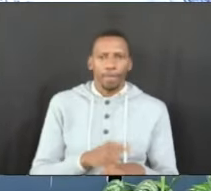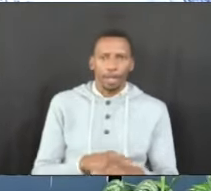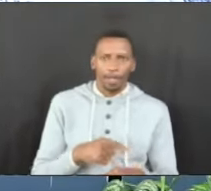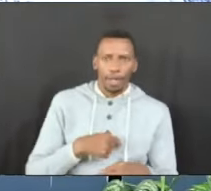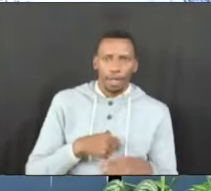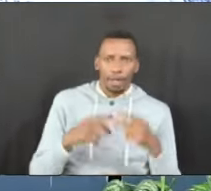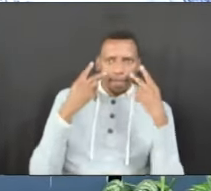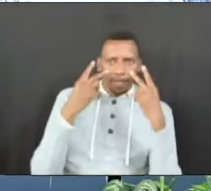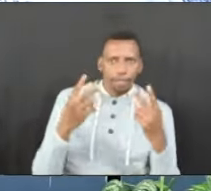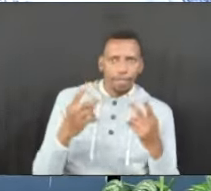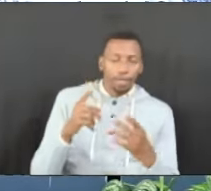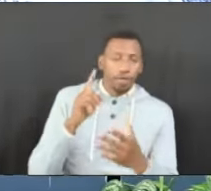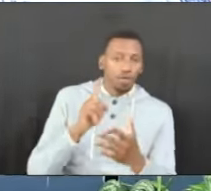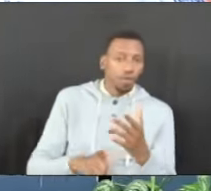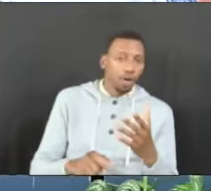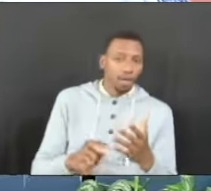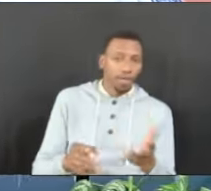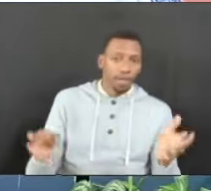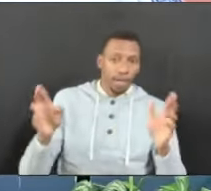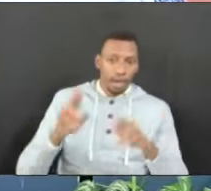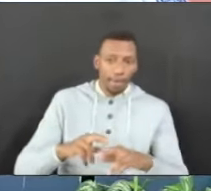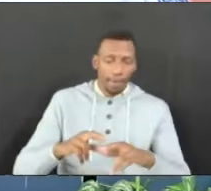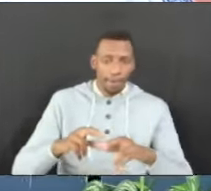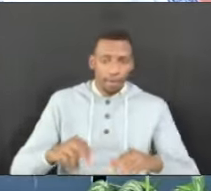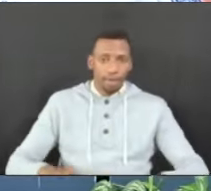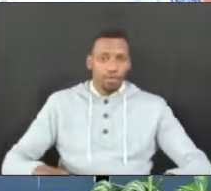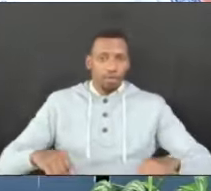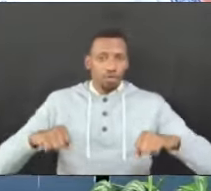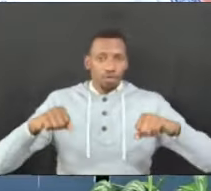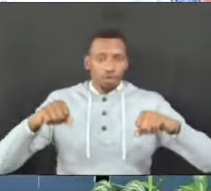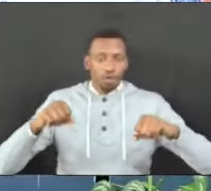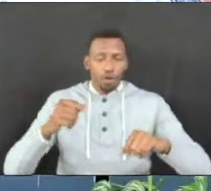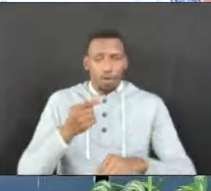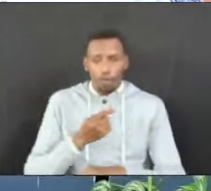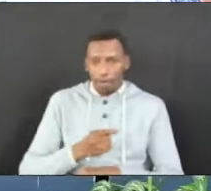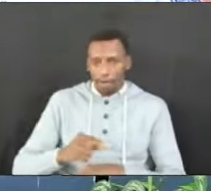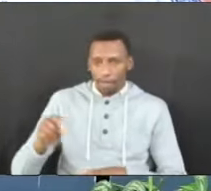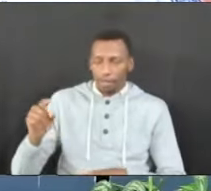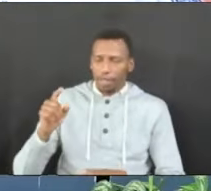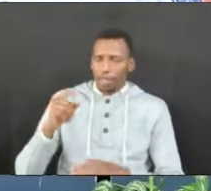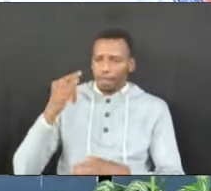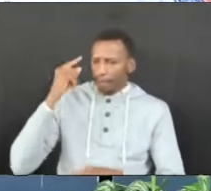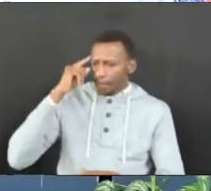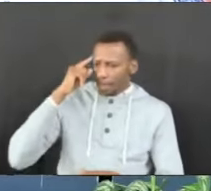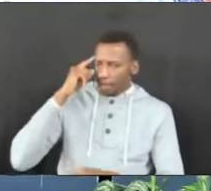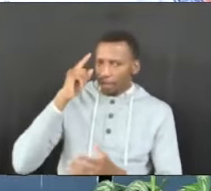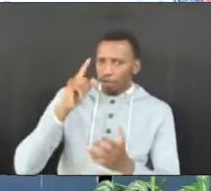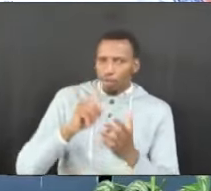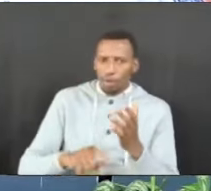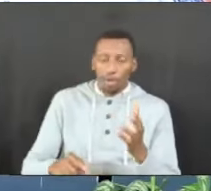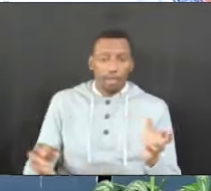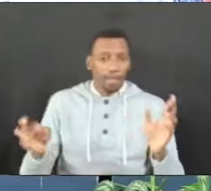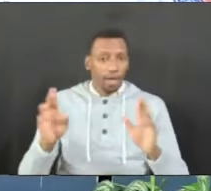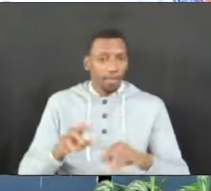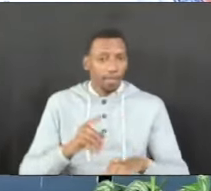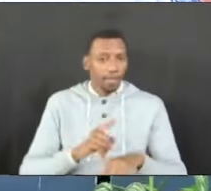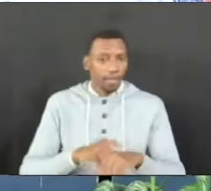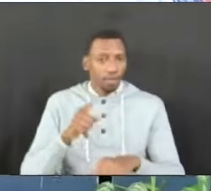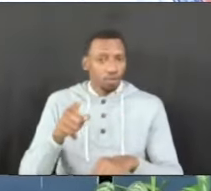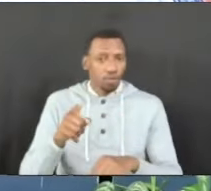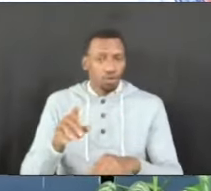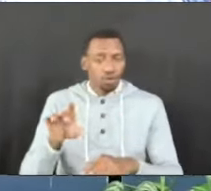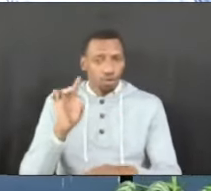happens before the throne of grace, and I think about what happens when you choose the man of Calvary, you know, it starts making